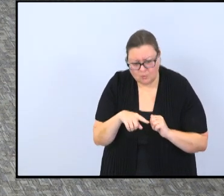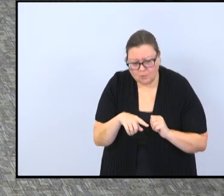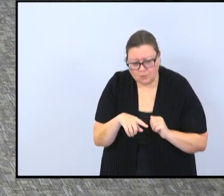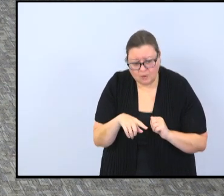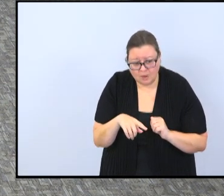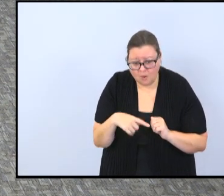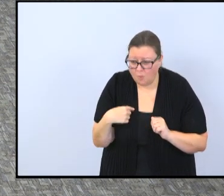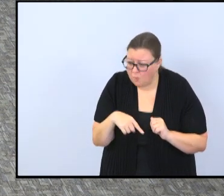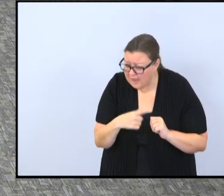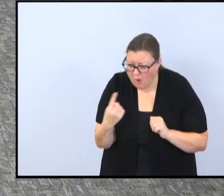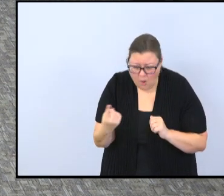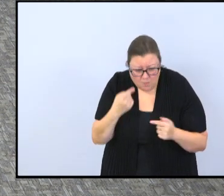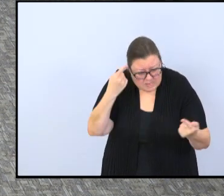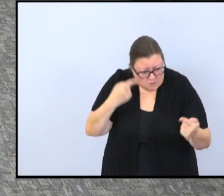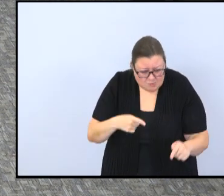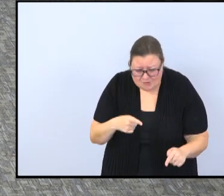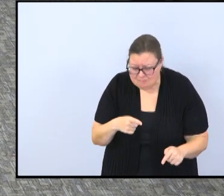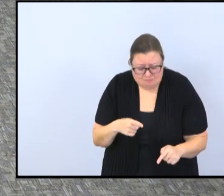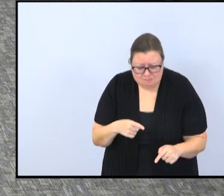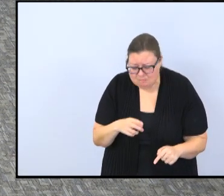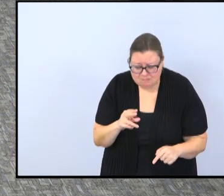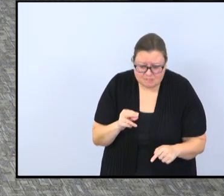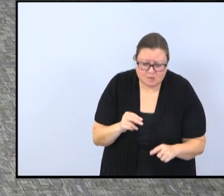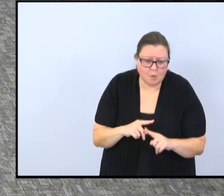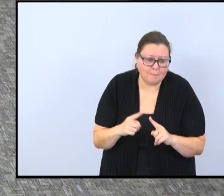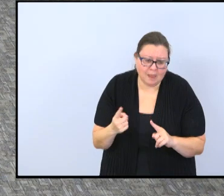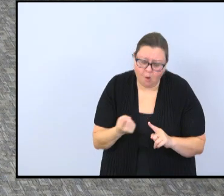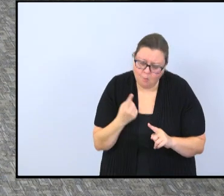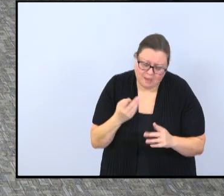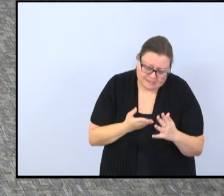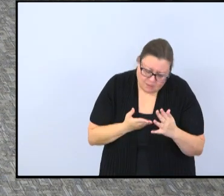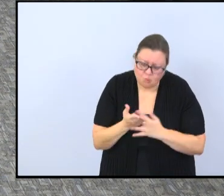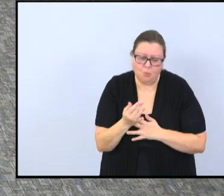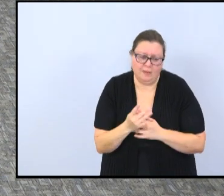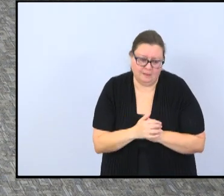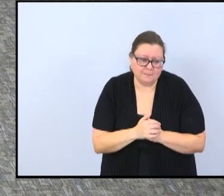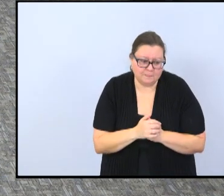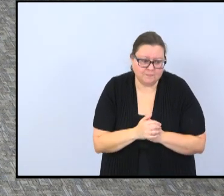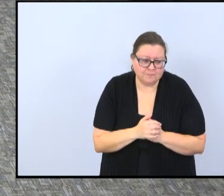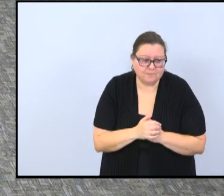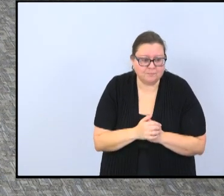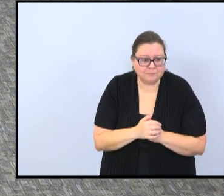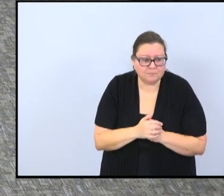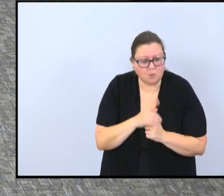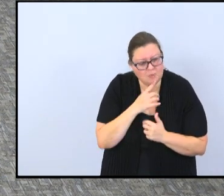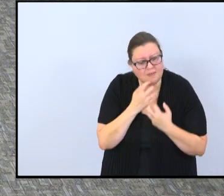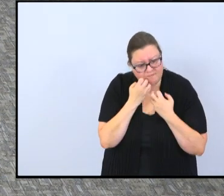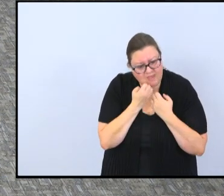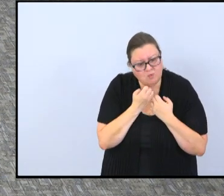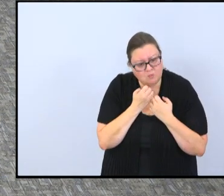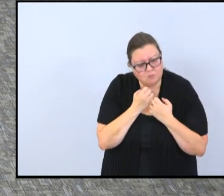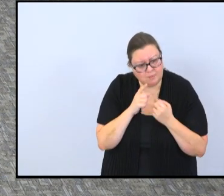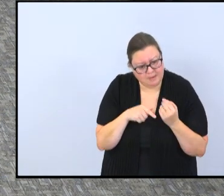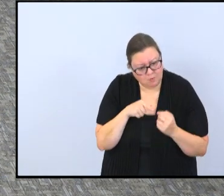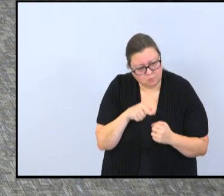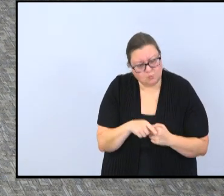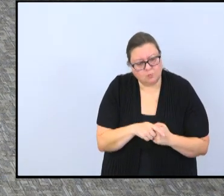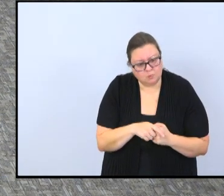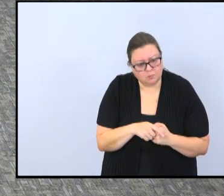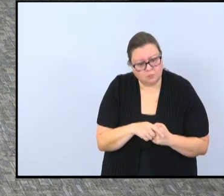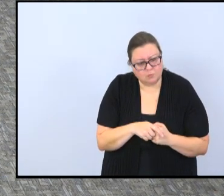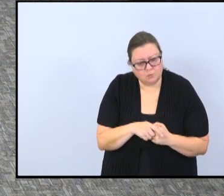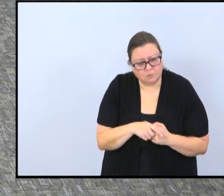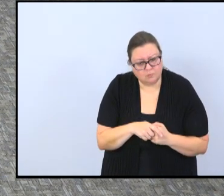don't always see eye to eye, but we always get through it. And I think I really value that about you and